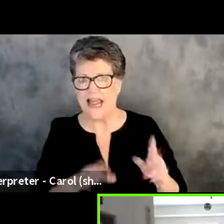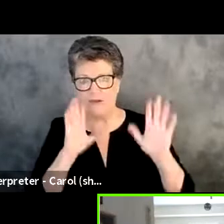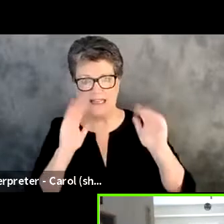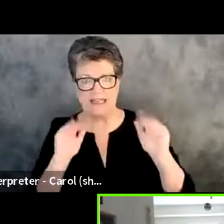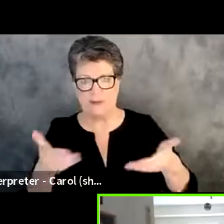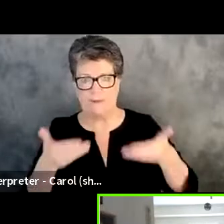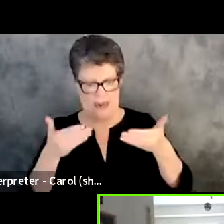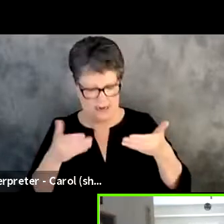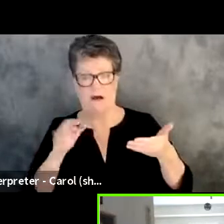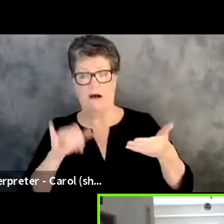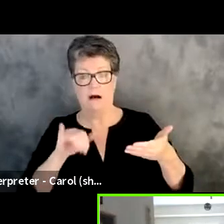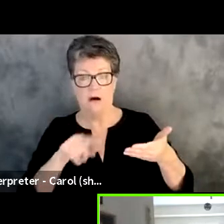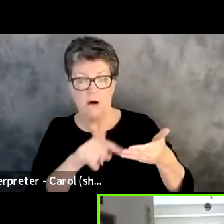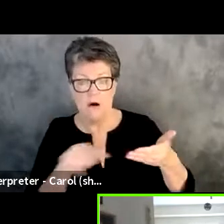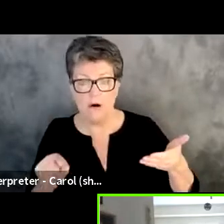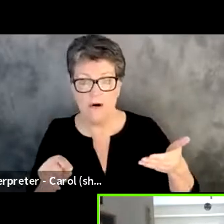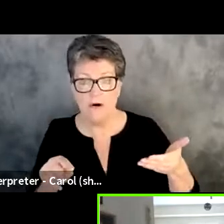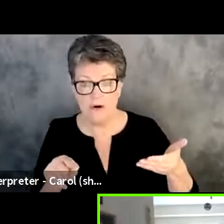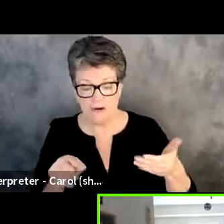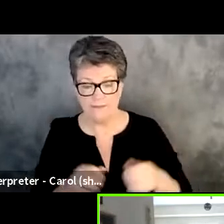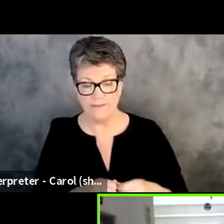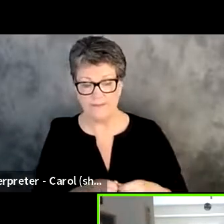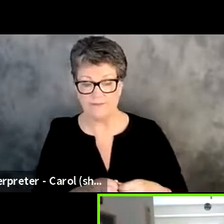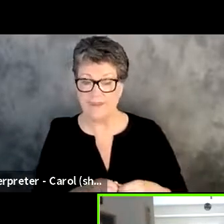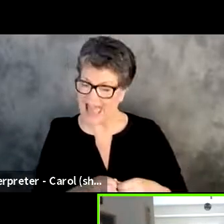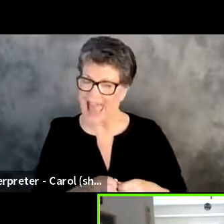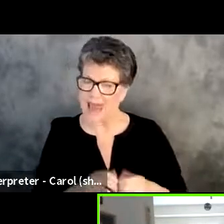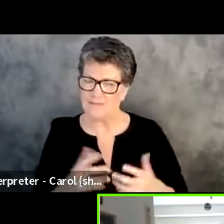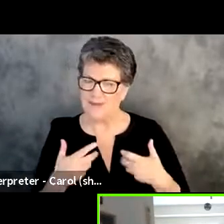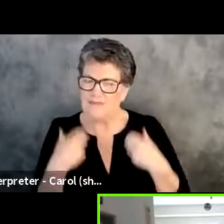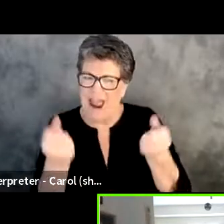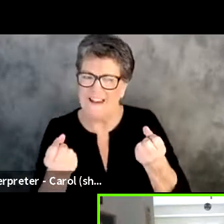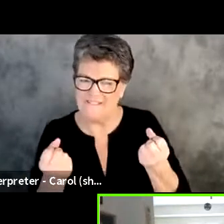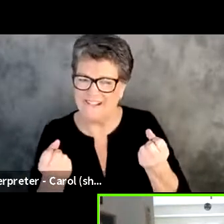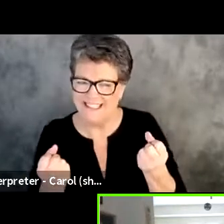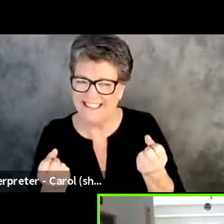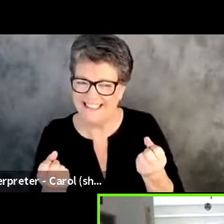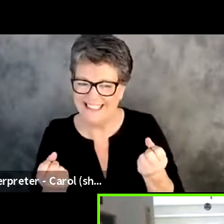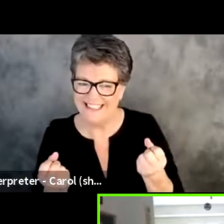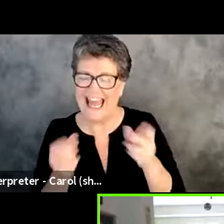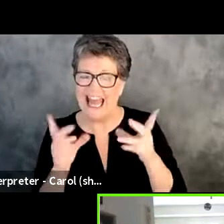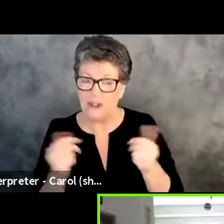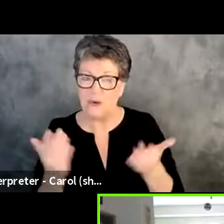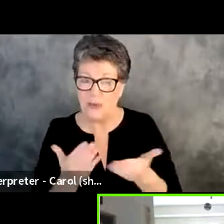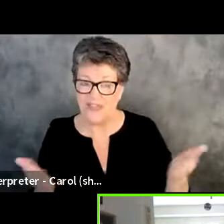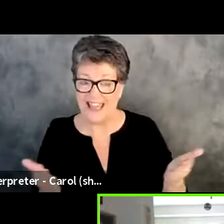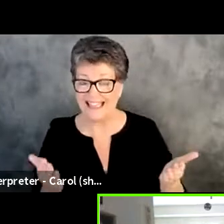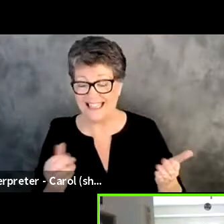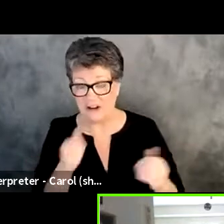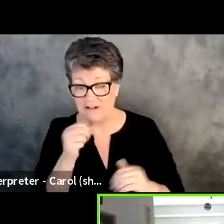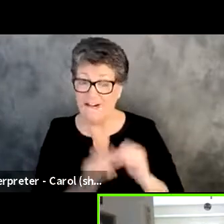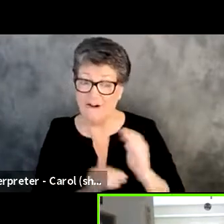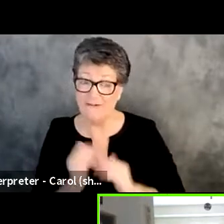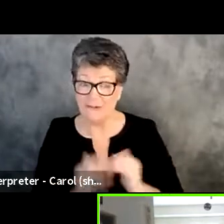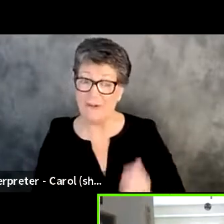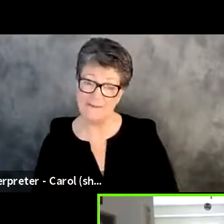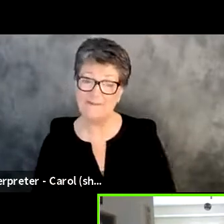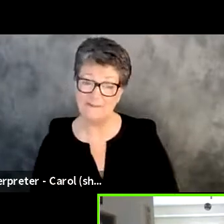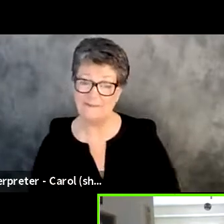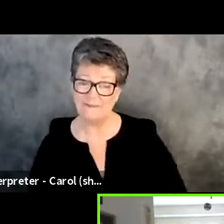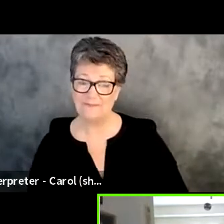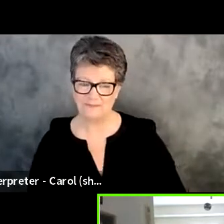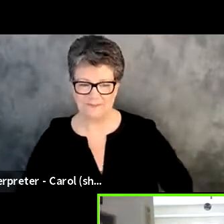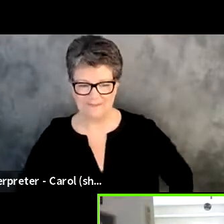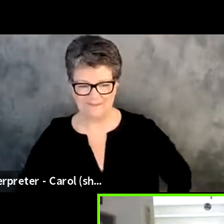anticipated, and be brave and do things that are uncomfortable.